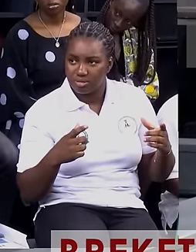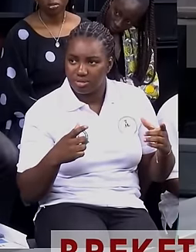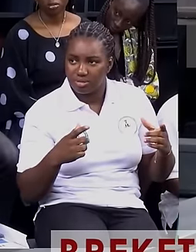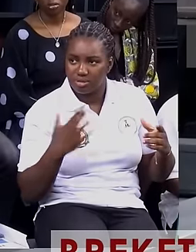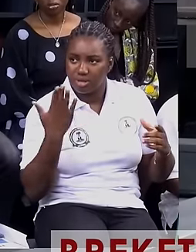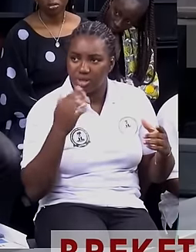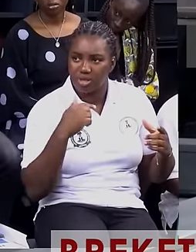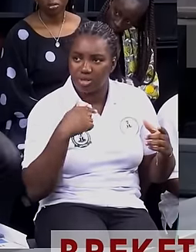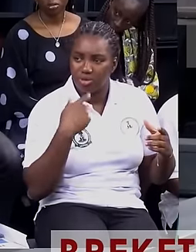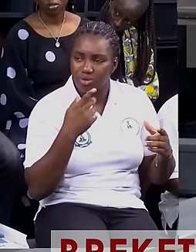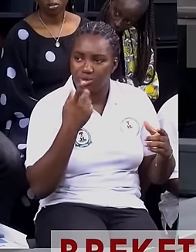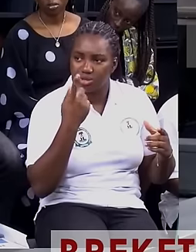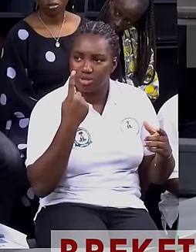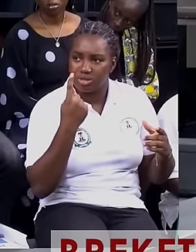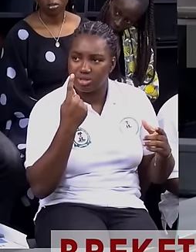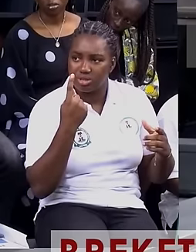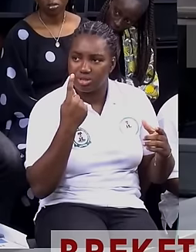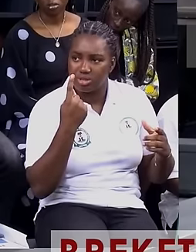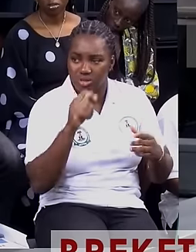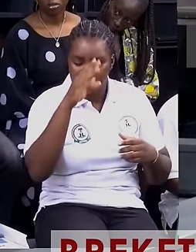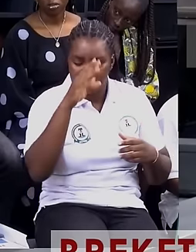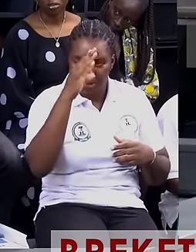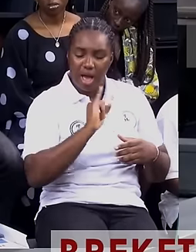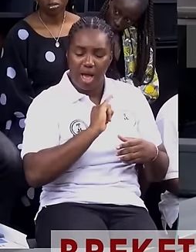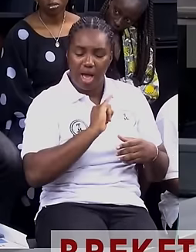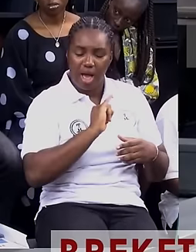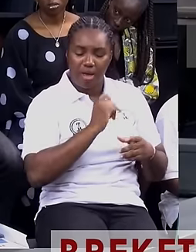they told the guy to. What tribe are you? I'm from Benue State.